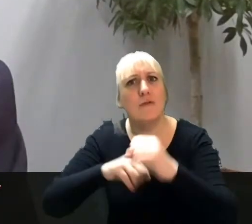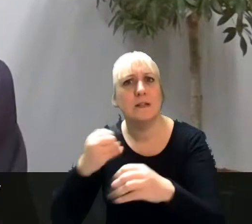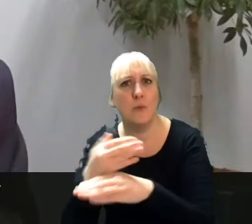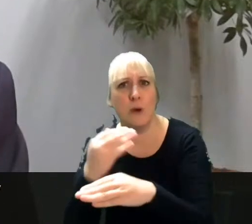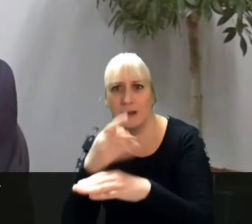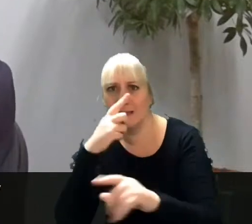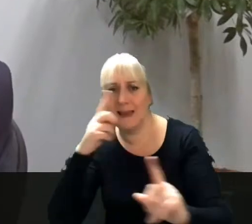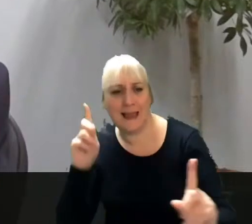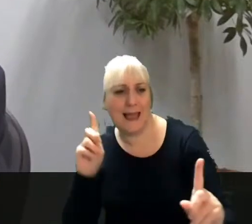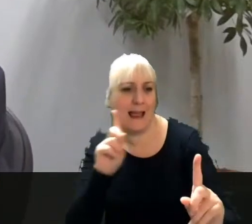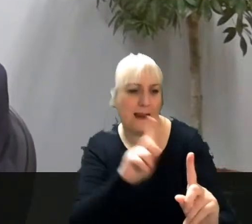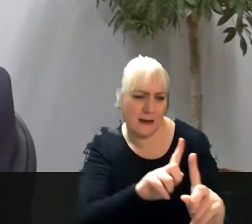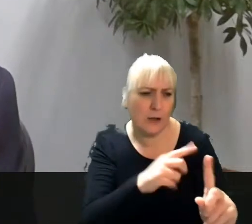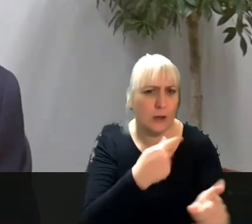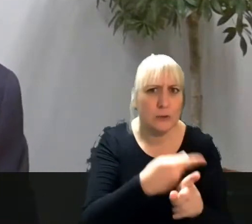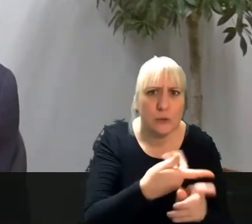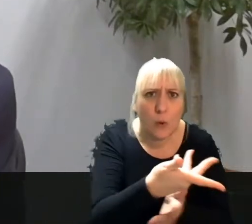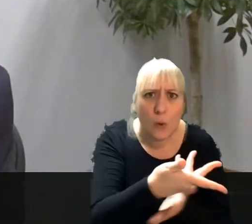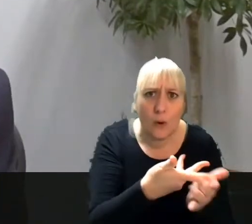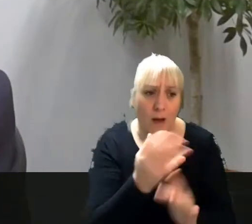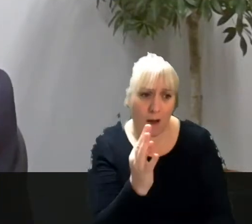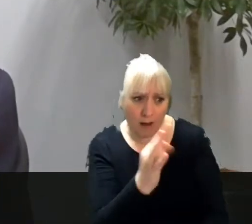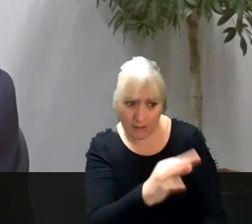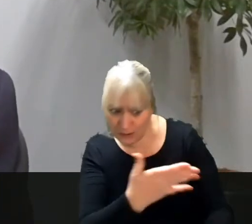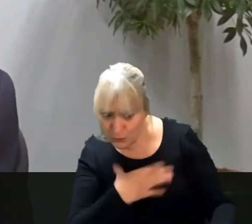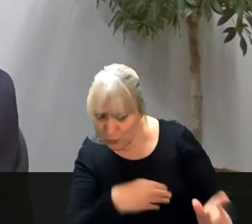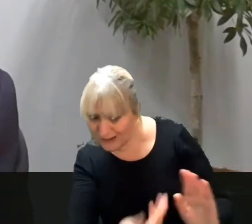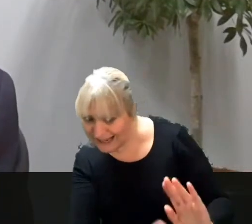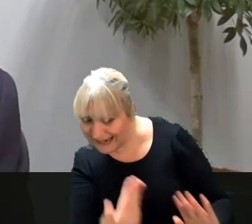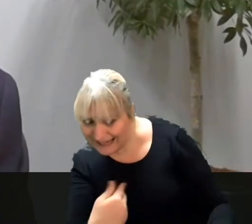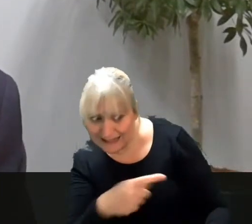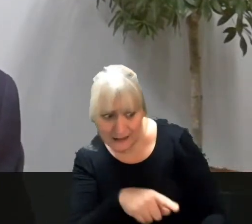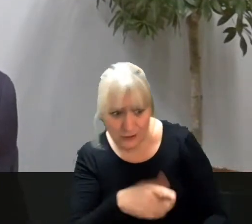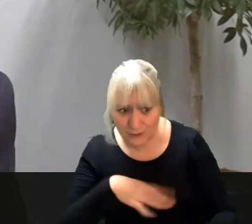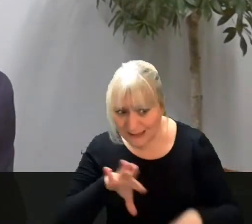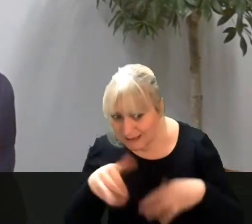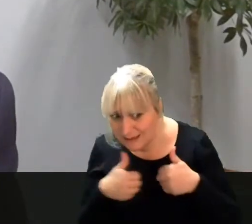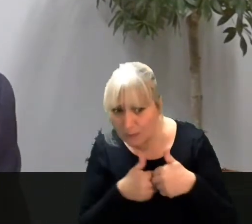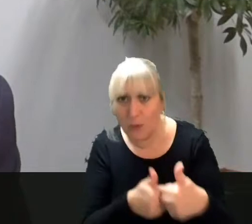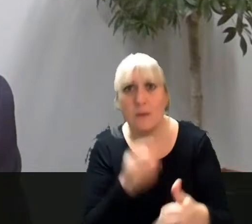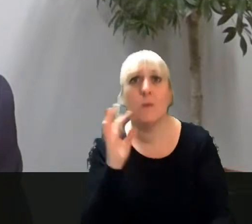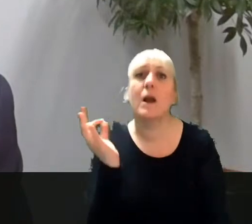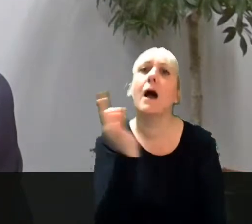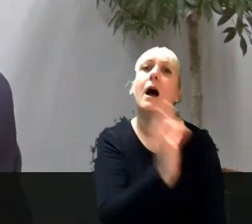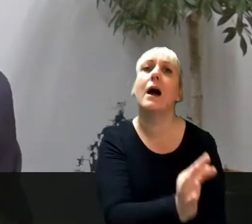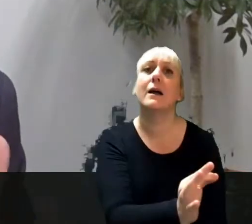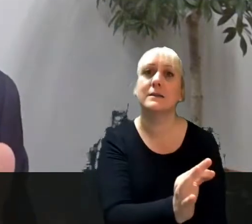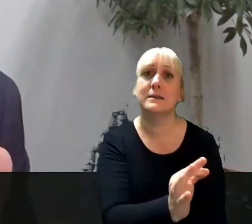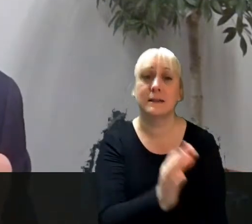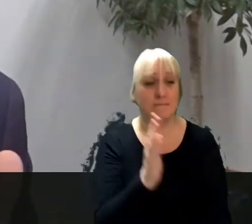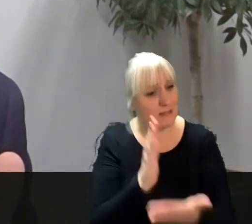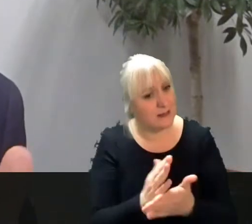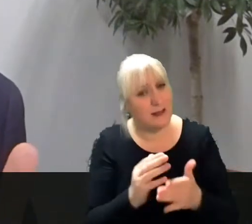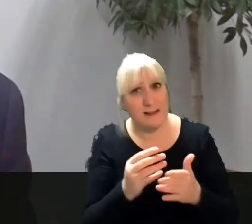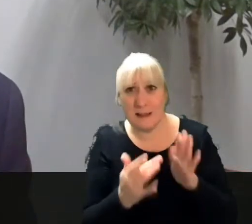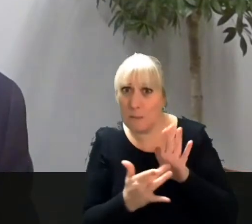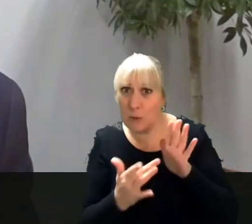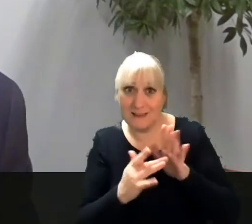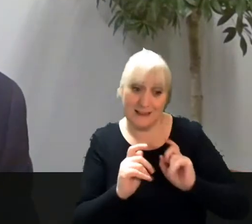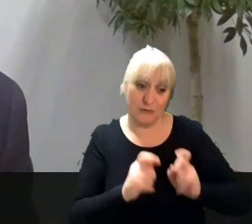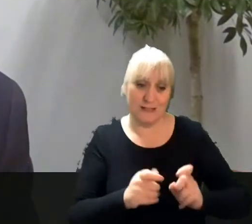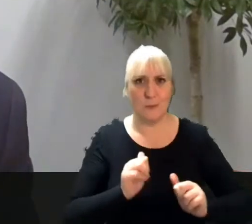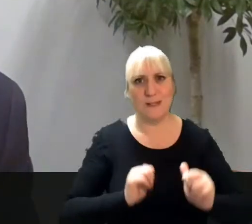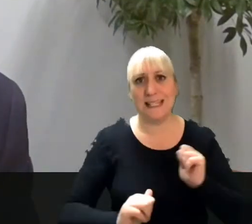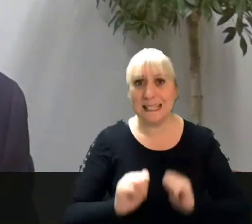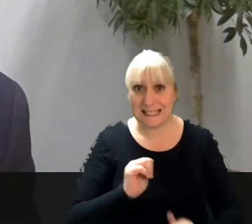to see if somebody does want to come in and give them support. Really important to do it with dignity. And secondly, Londoners can donate. We've so